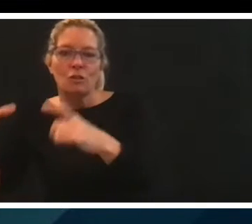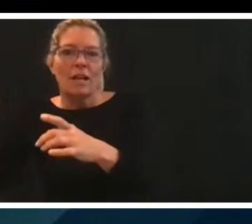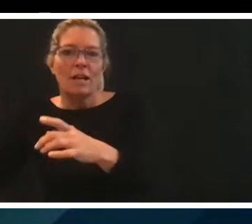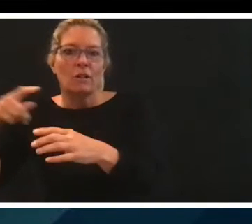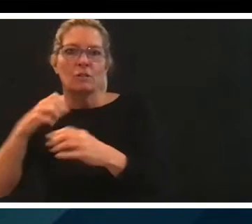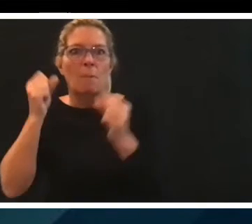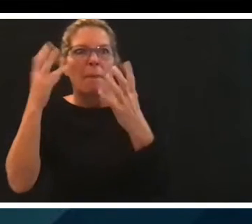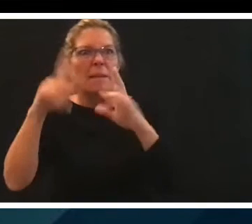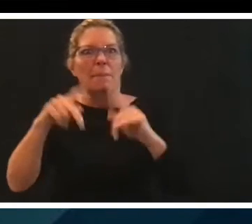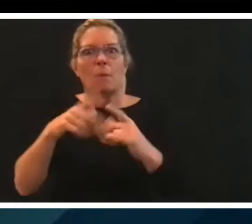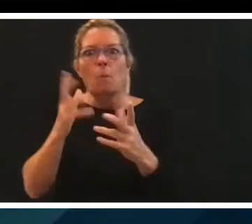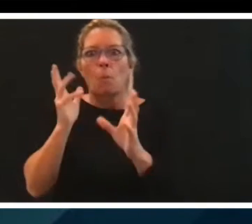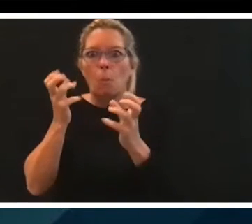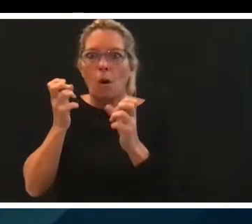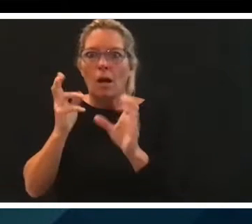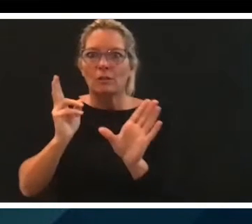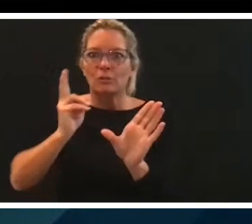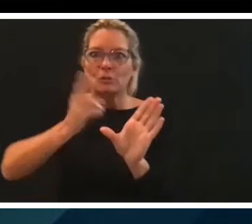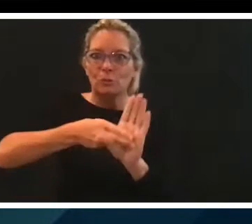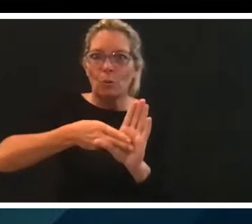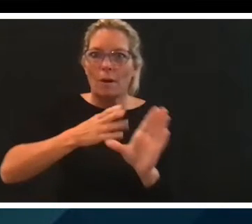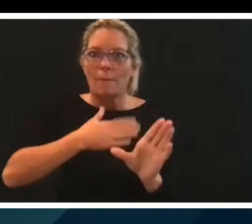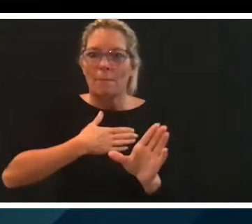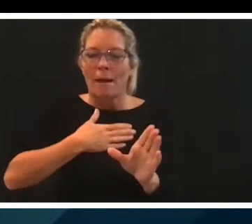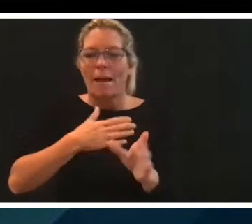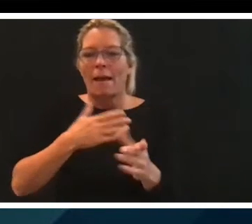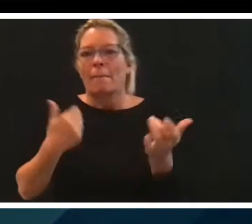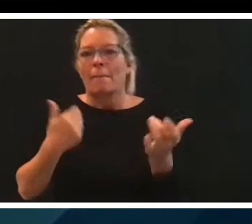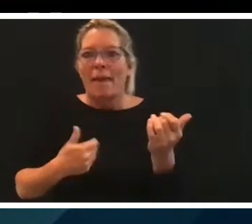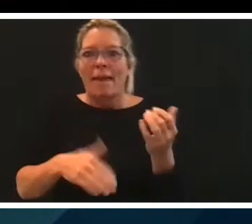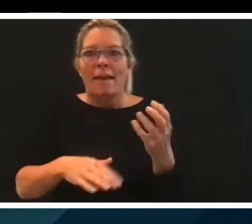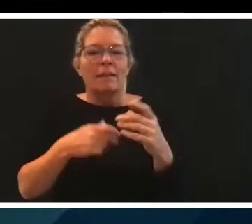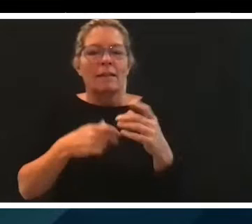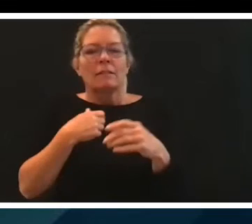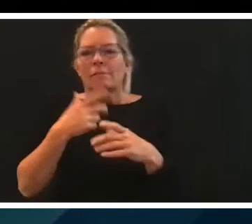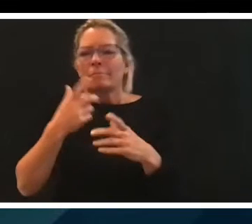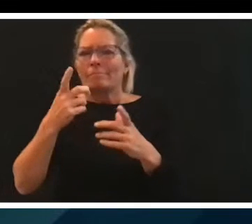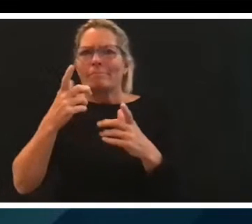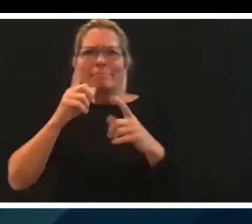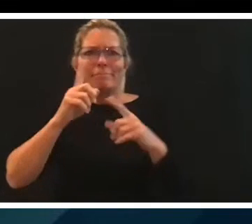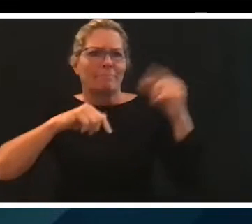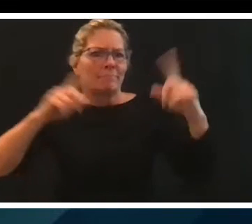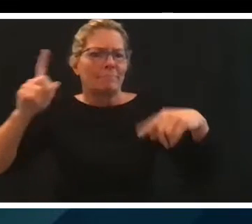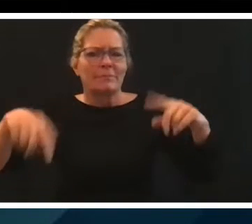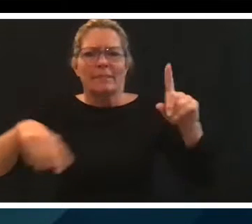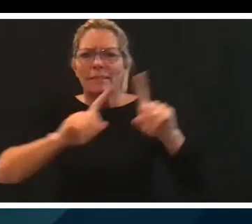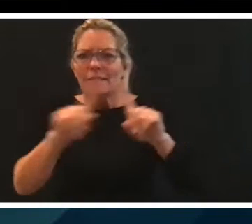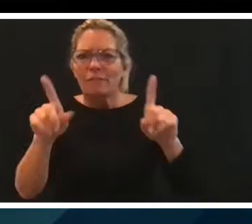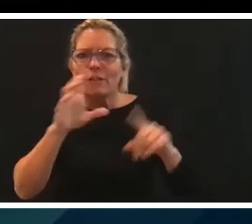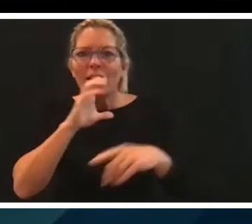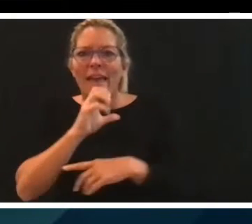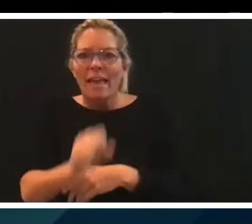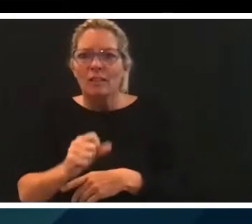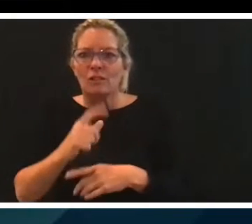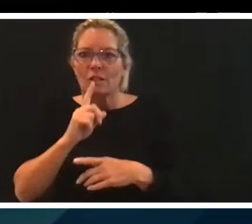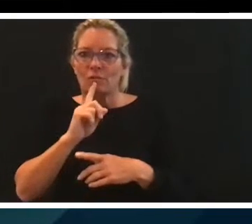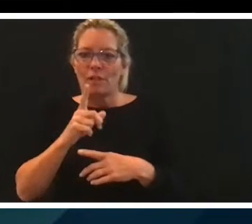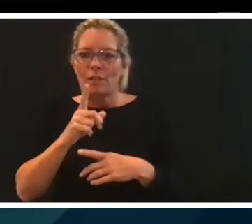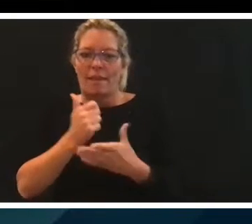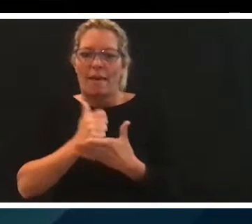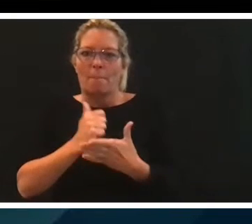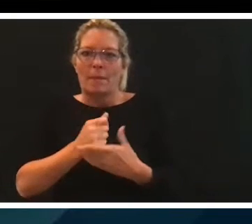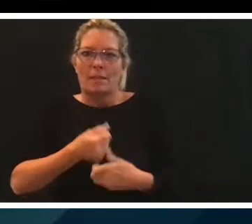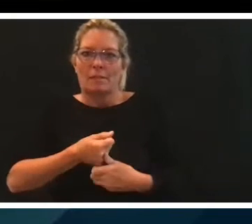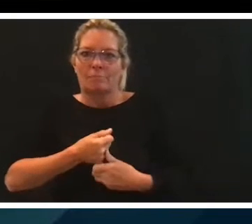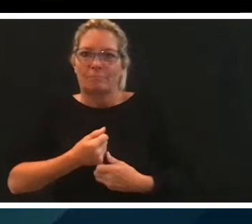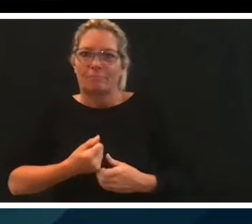band with, and that included people of all ages, and really brought me out of my shell in a big way. And so I was